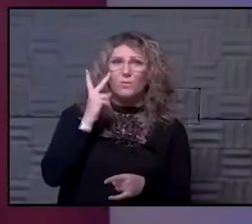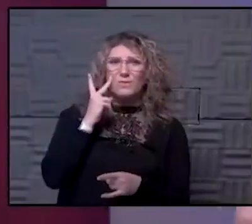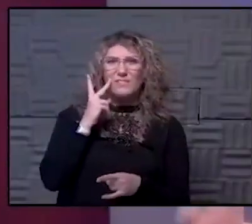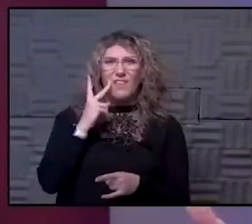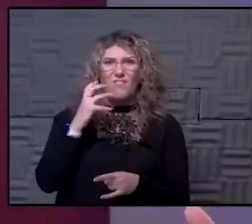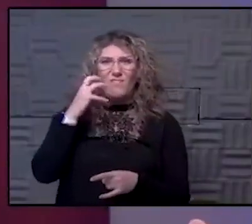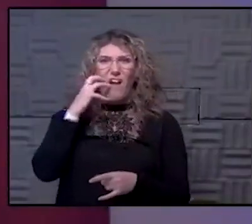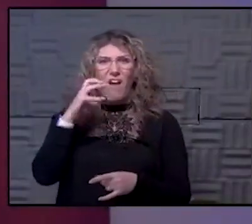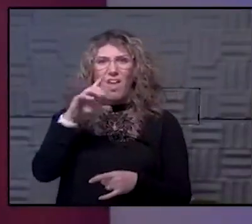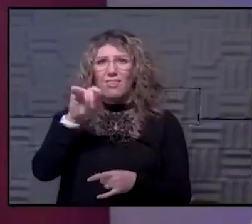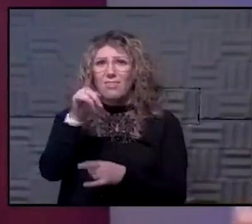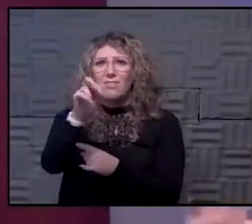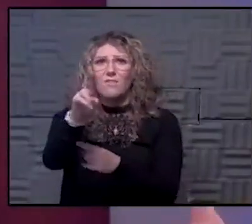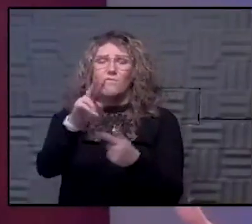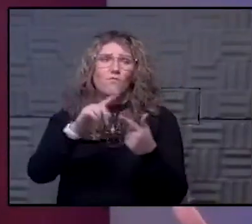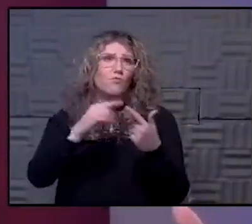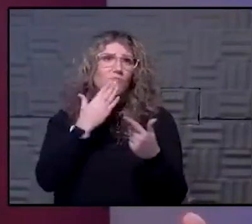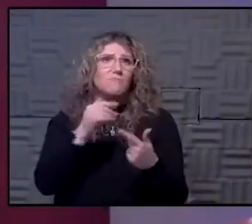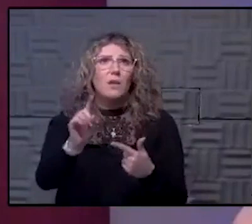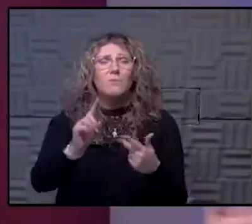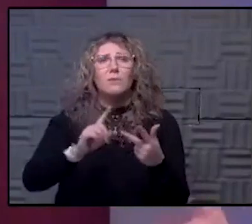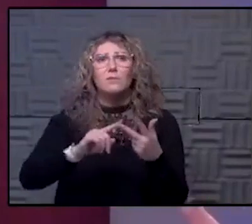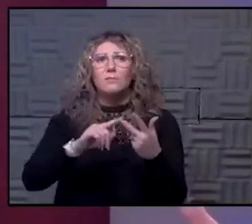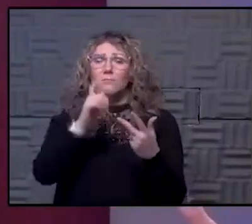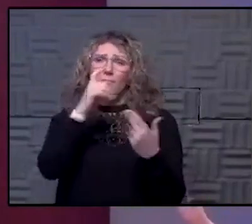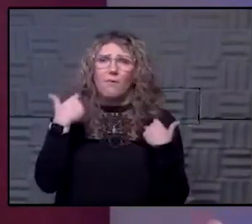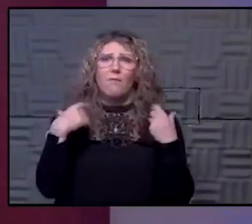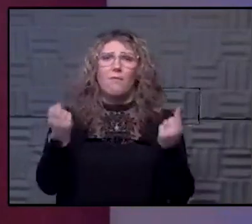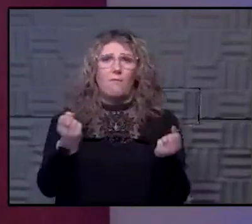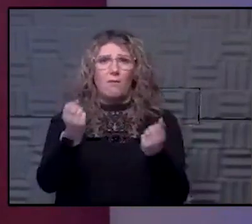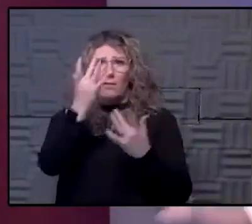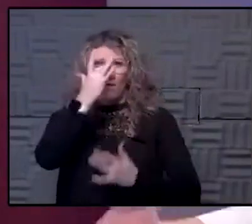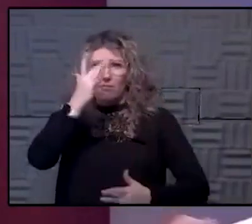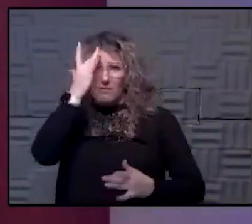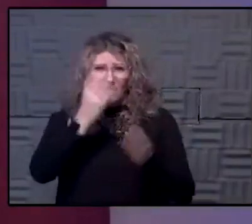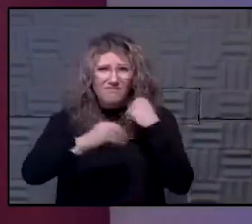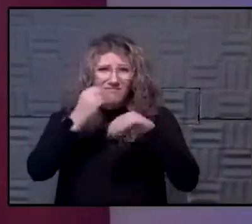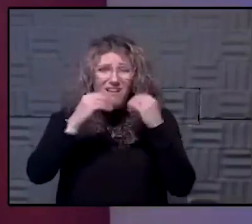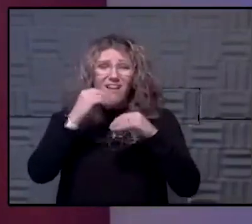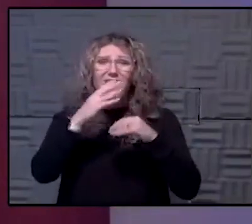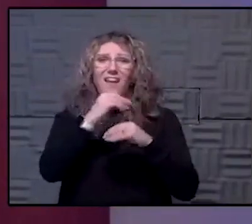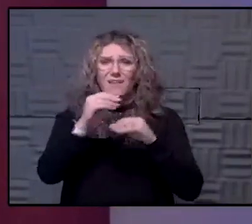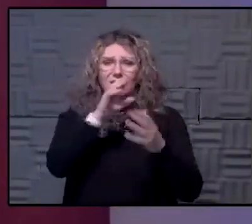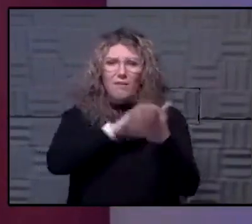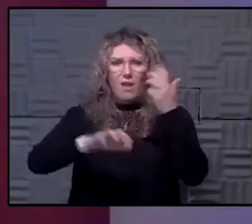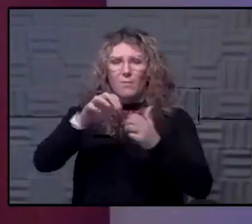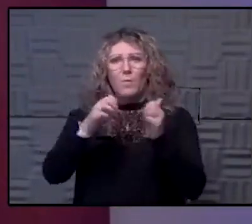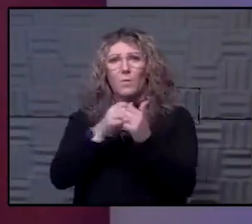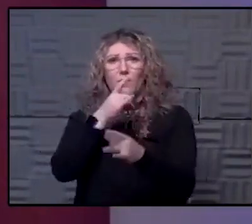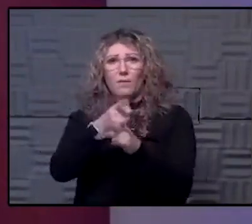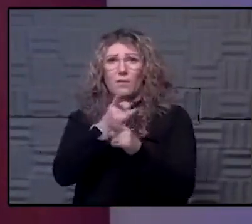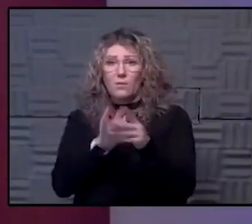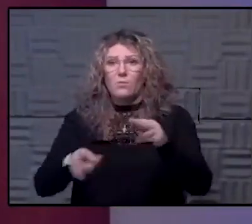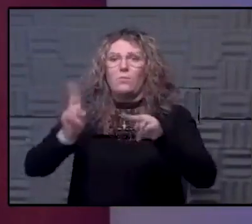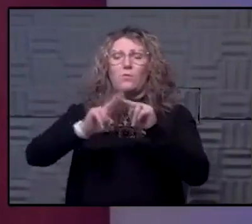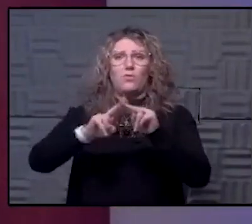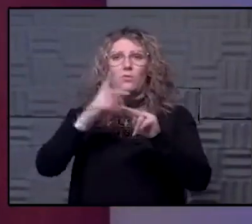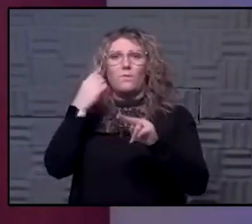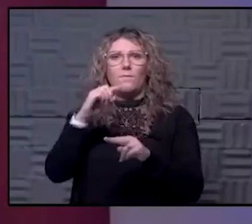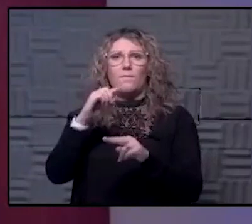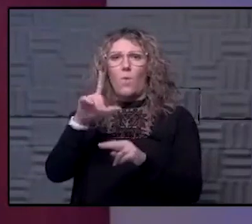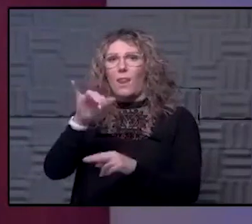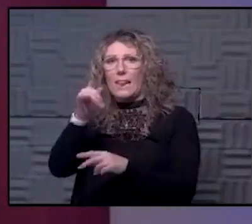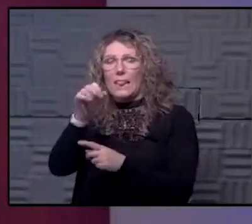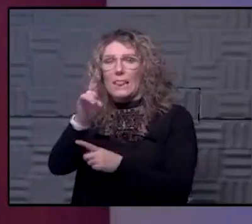disease, diabetes, unhealthy diets, not a lot of activity in combination with alcohol increases our risk now for liver